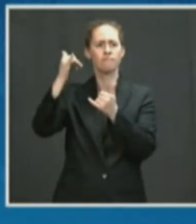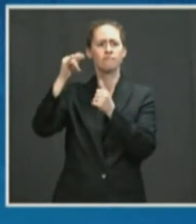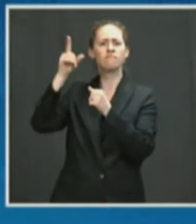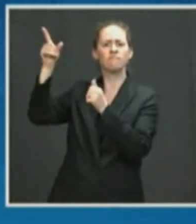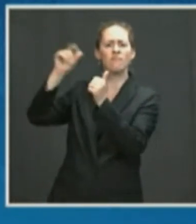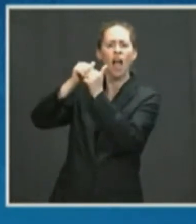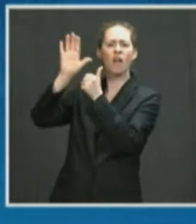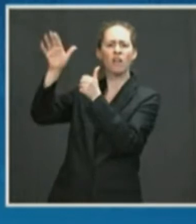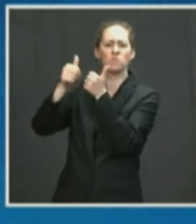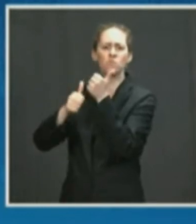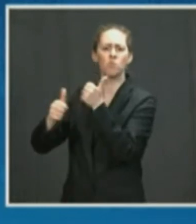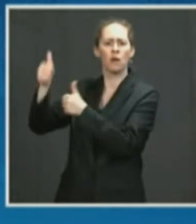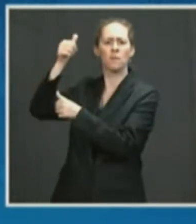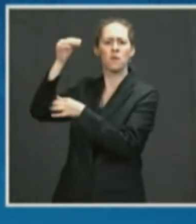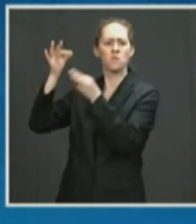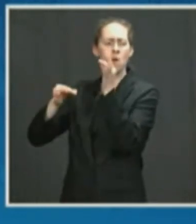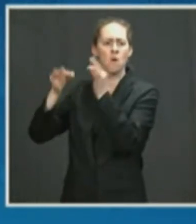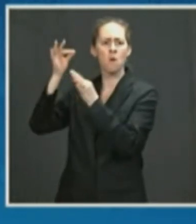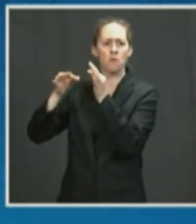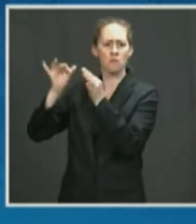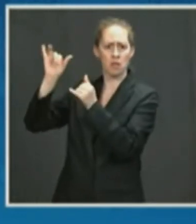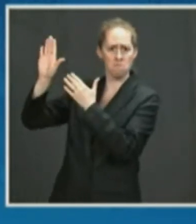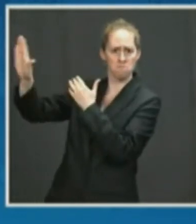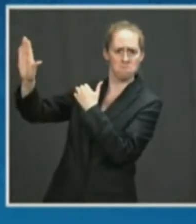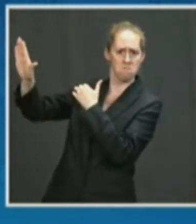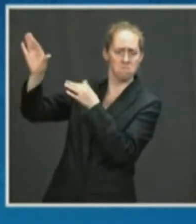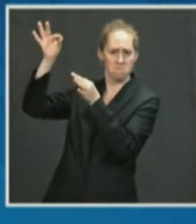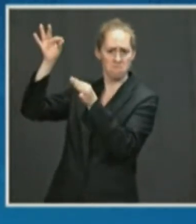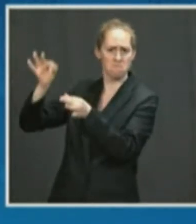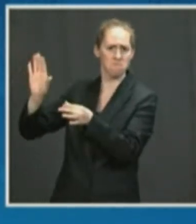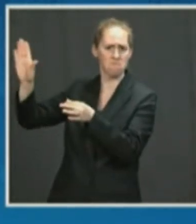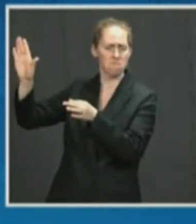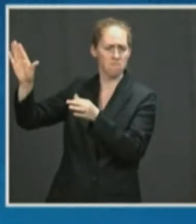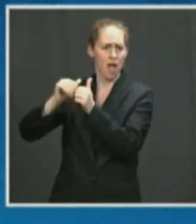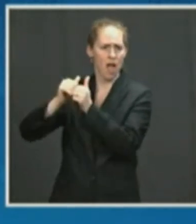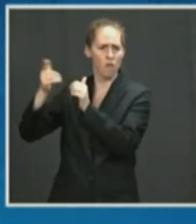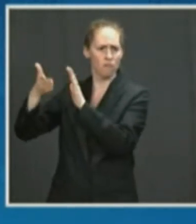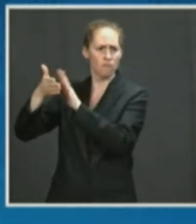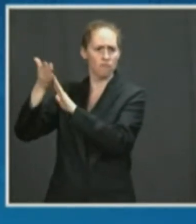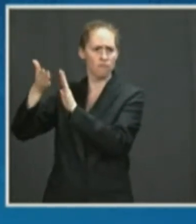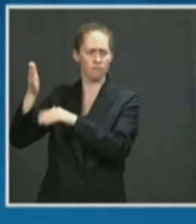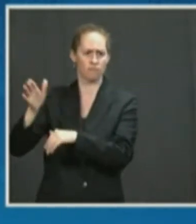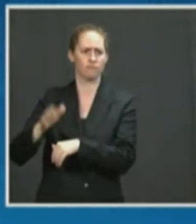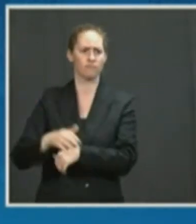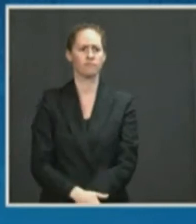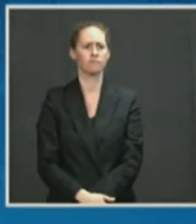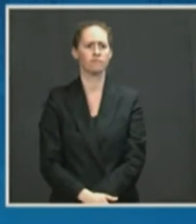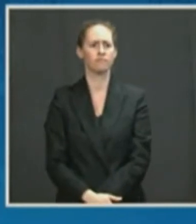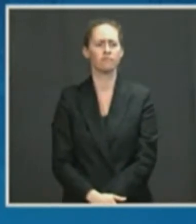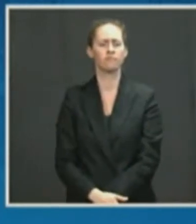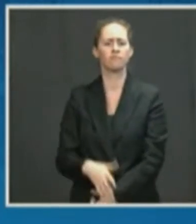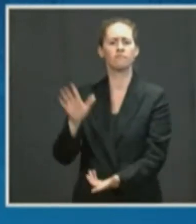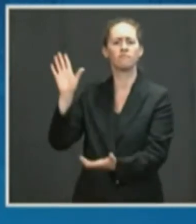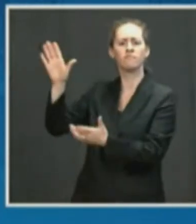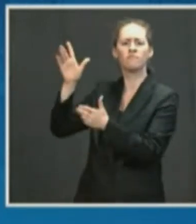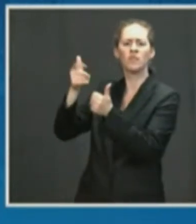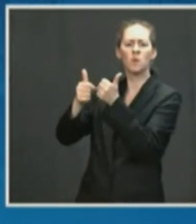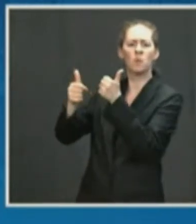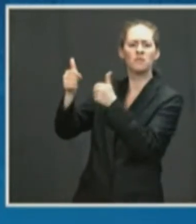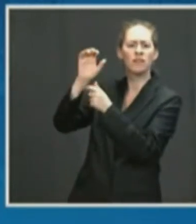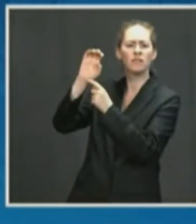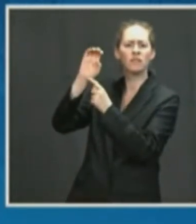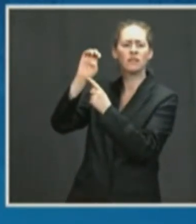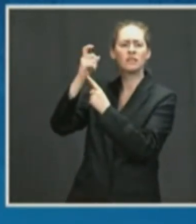to them. How the executive branch manages our resources, our matter. And we are doing